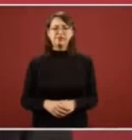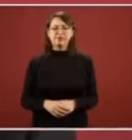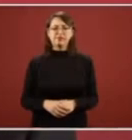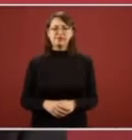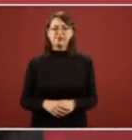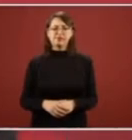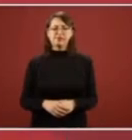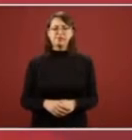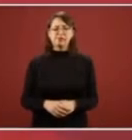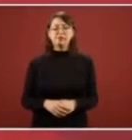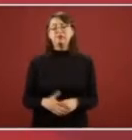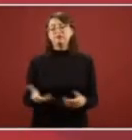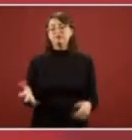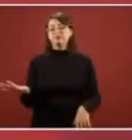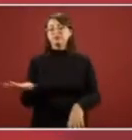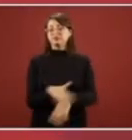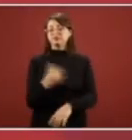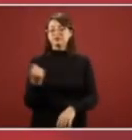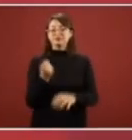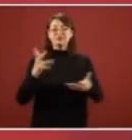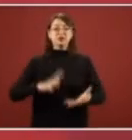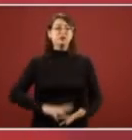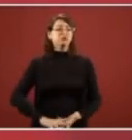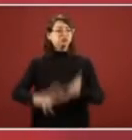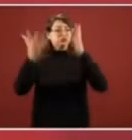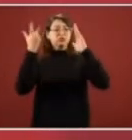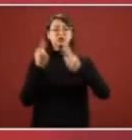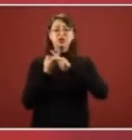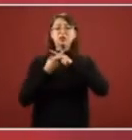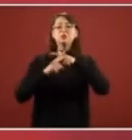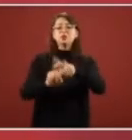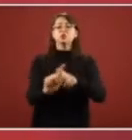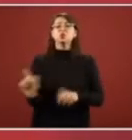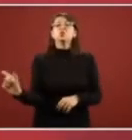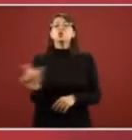inició cuando se declaró la guerra